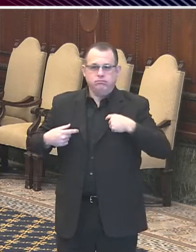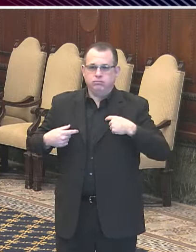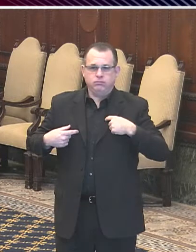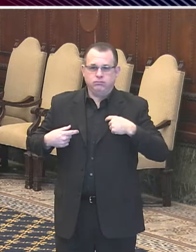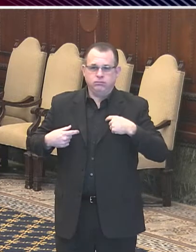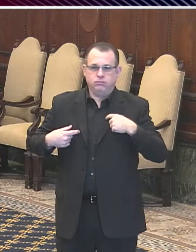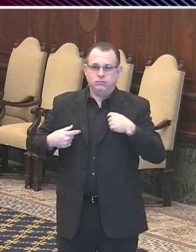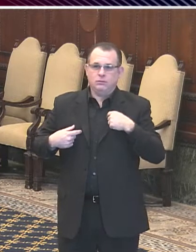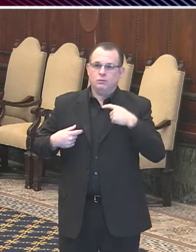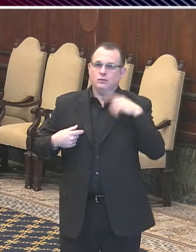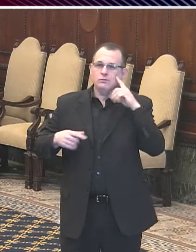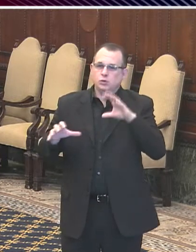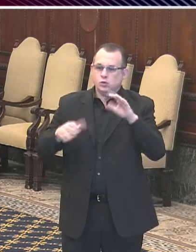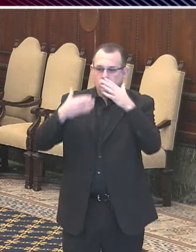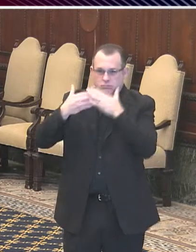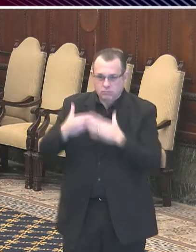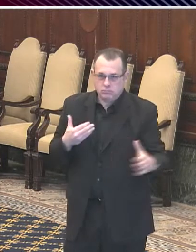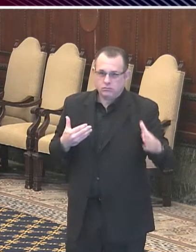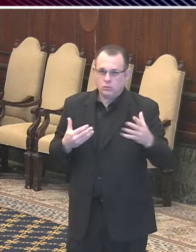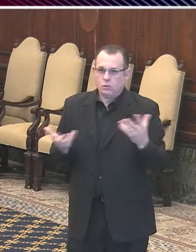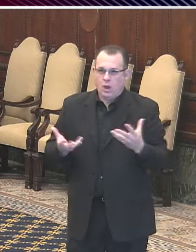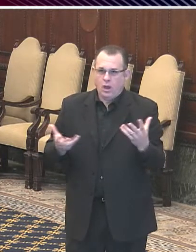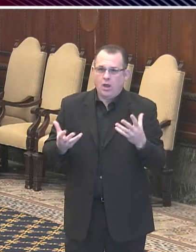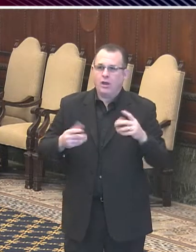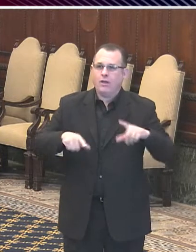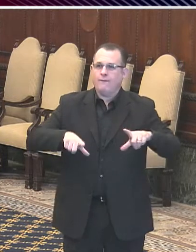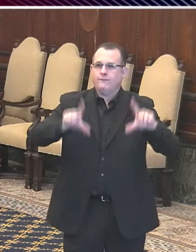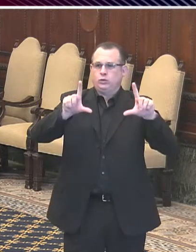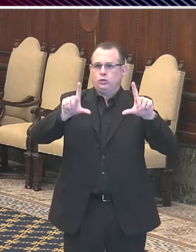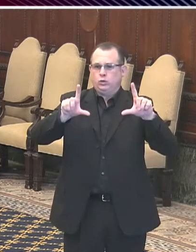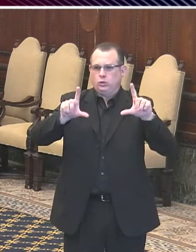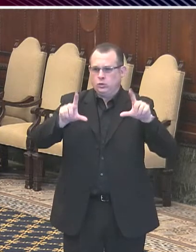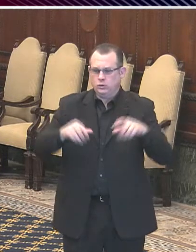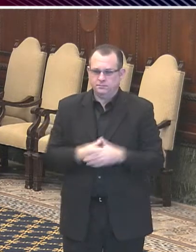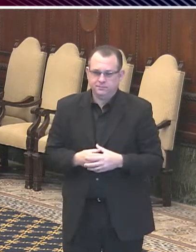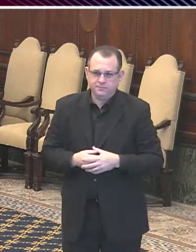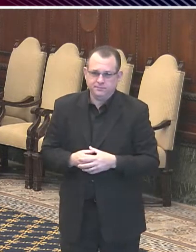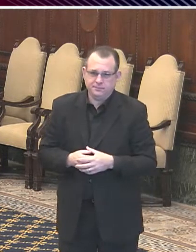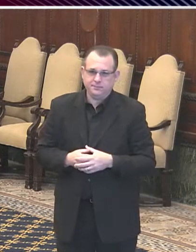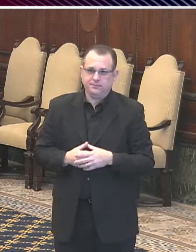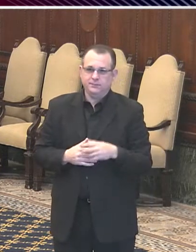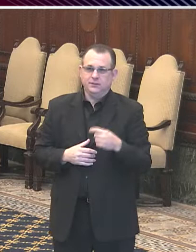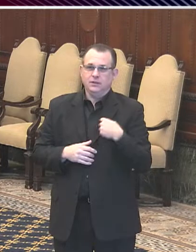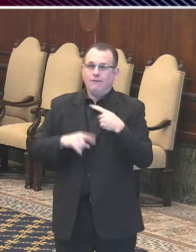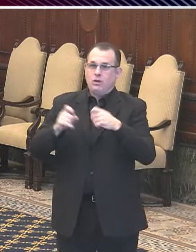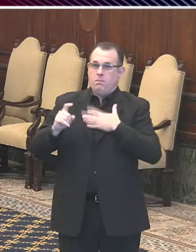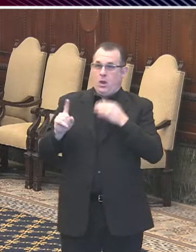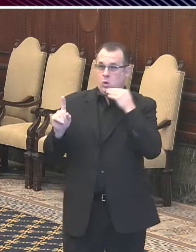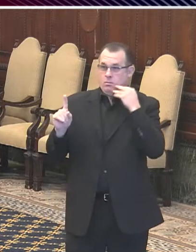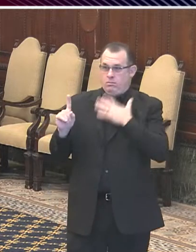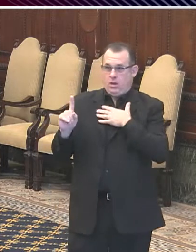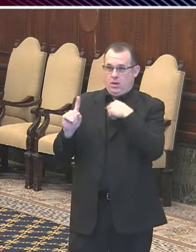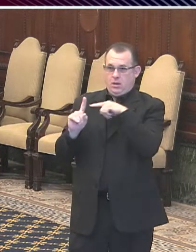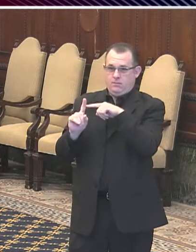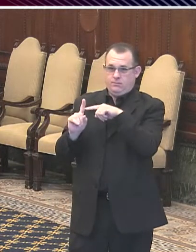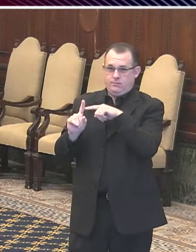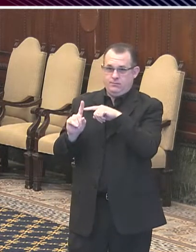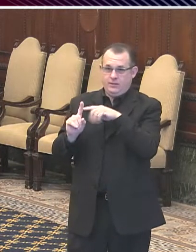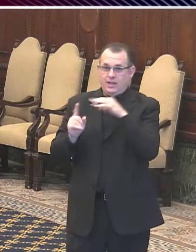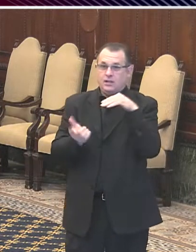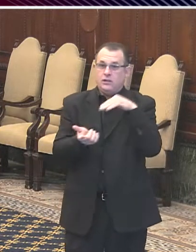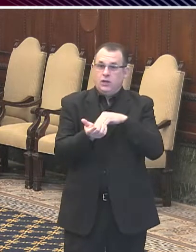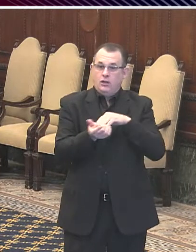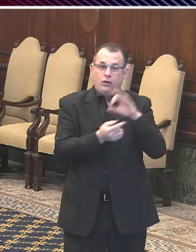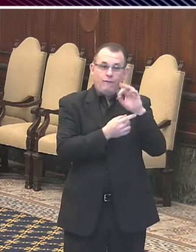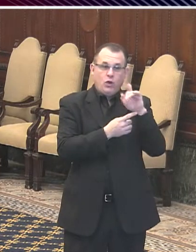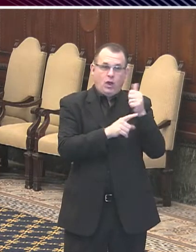make these daily press briefings as virtual as possible. So I'm speaking to you today from my home, and Health Commissioner Dr. Tom Farley, the